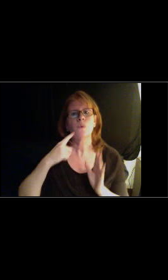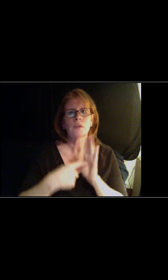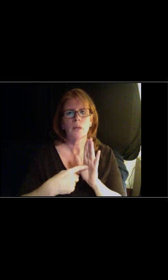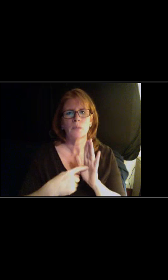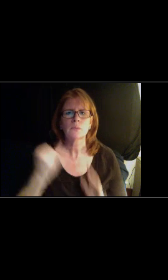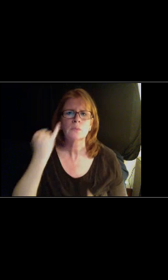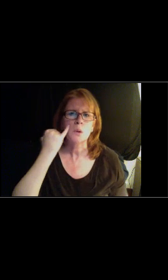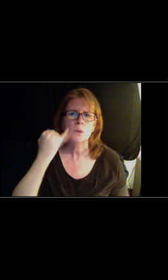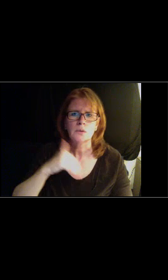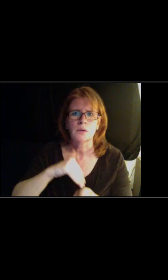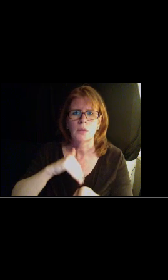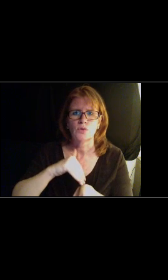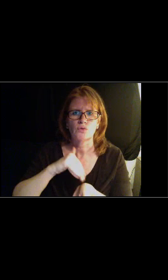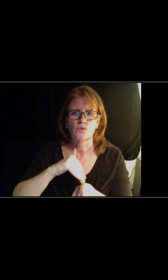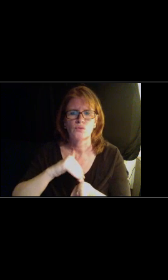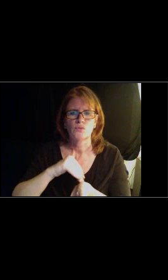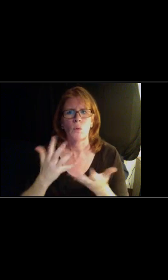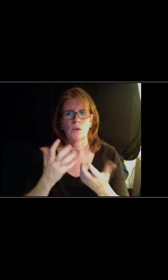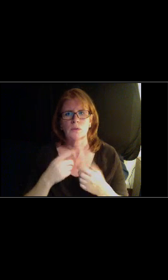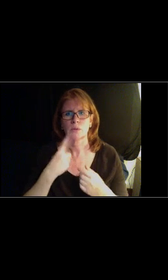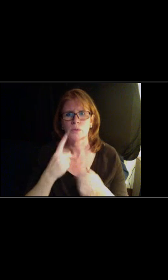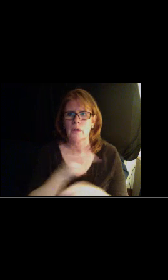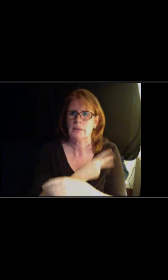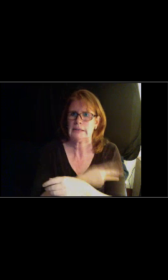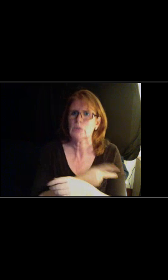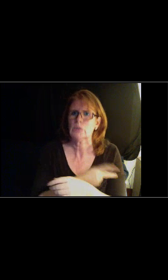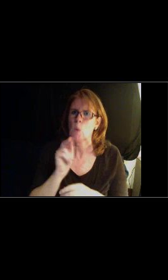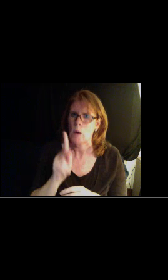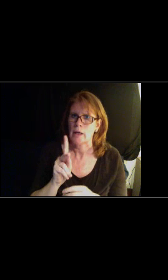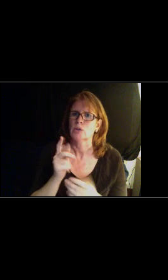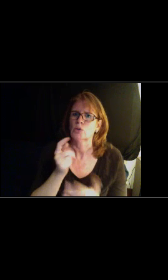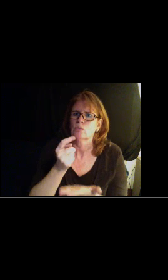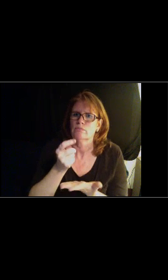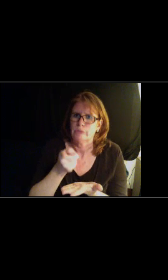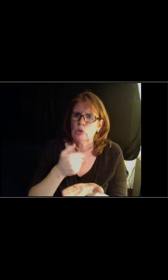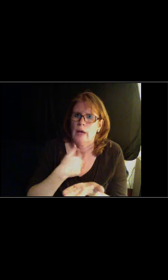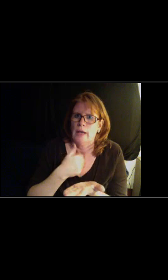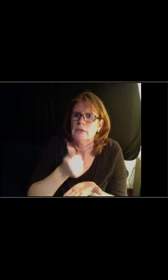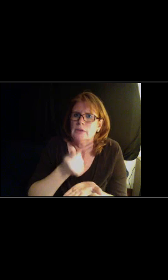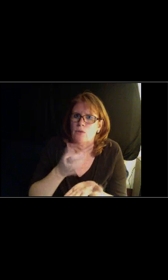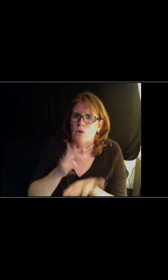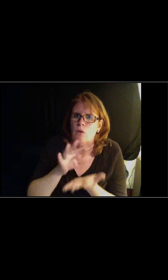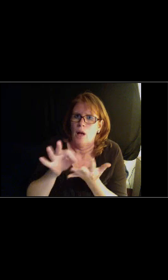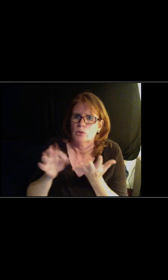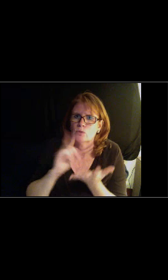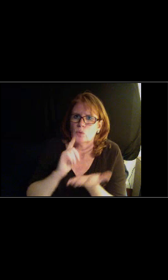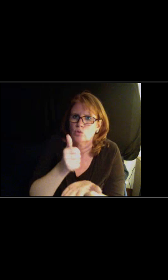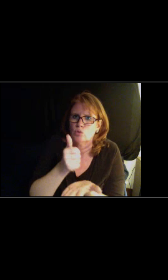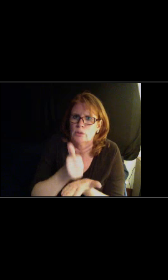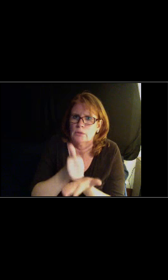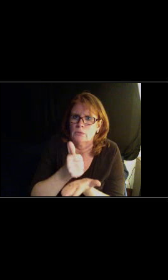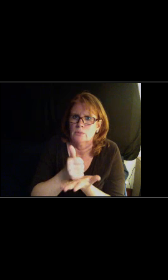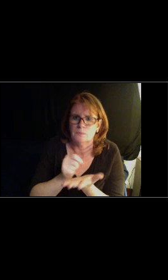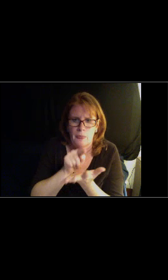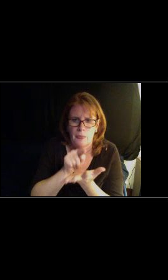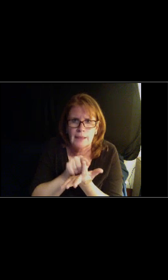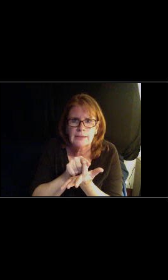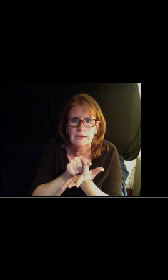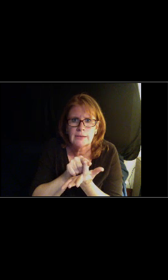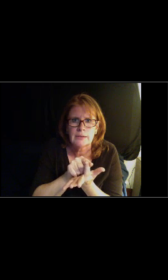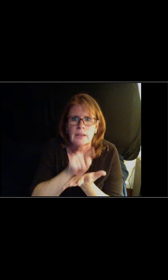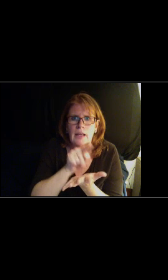and how do we focus on the positive or the negatives. For example, we have a doctor and a patient, and the doctor says